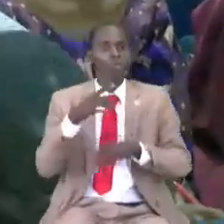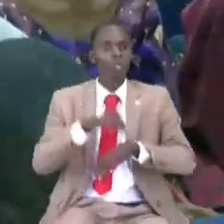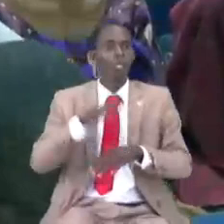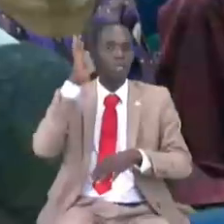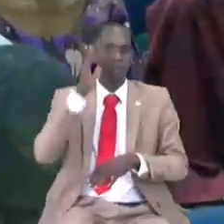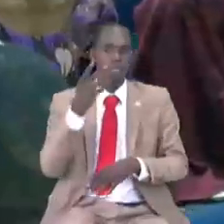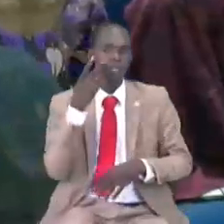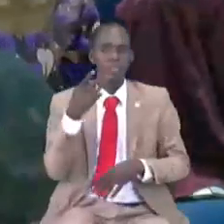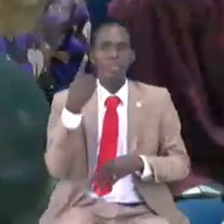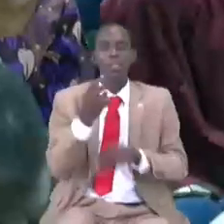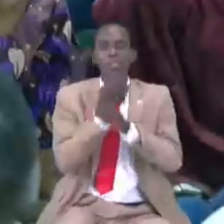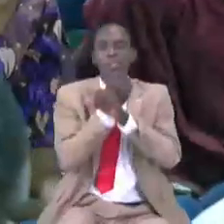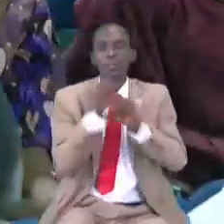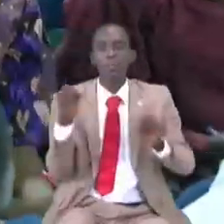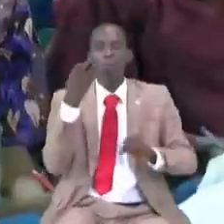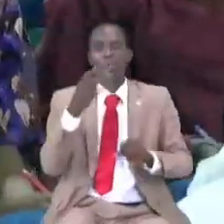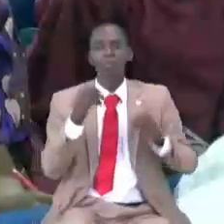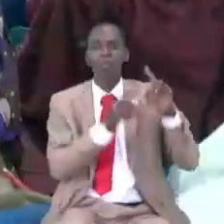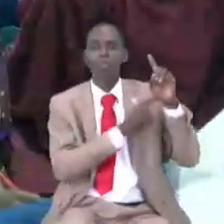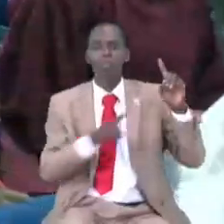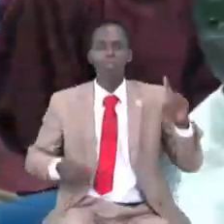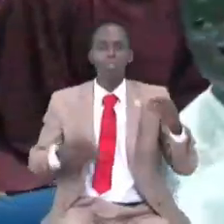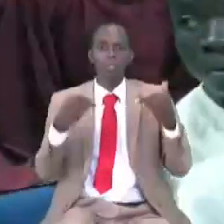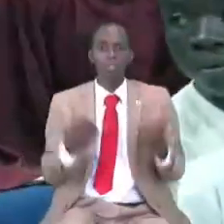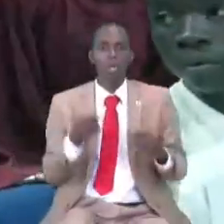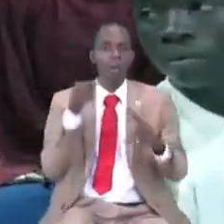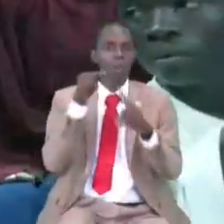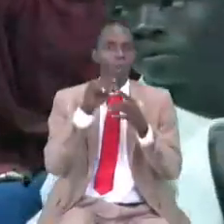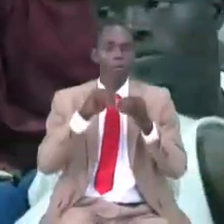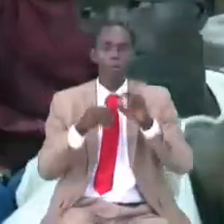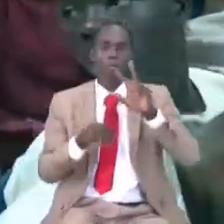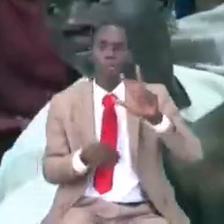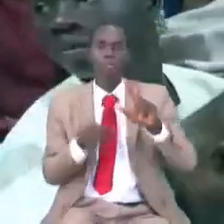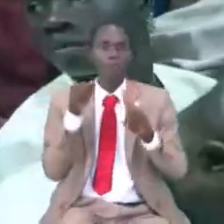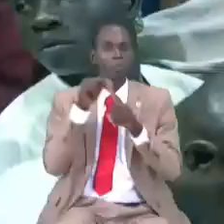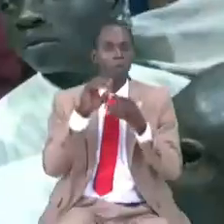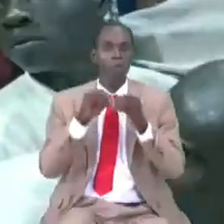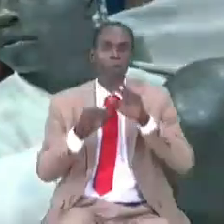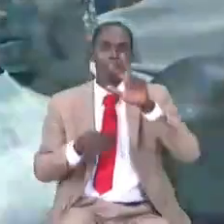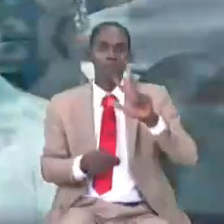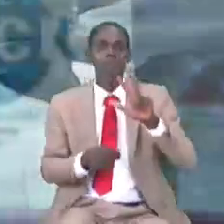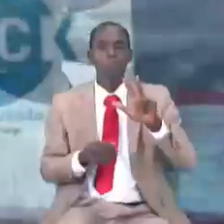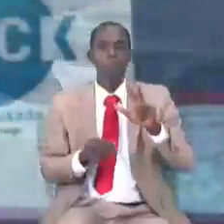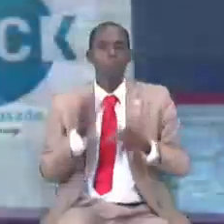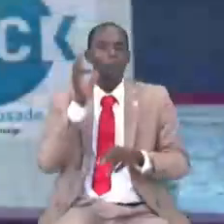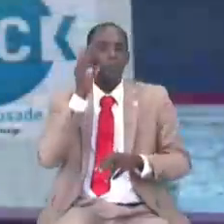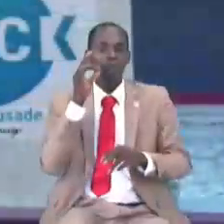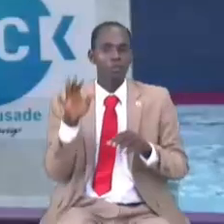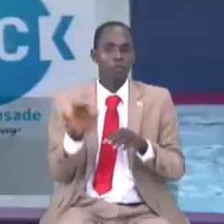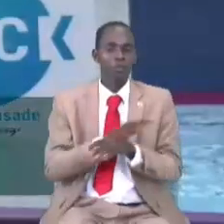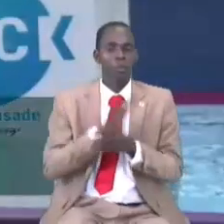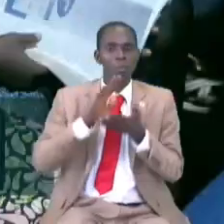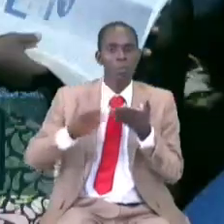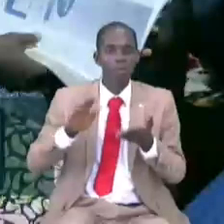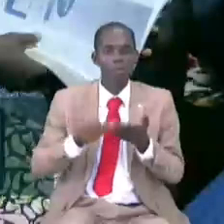number three. Point number three, fruitful pardon through the wonderful sovereignty of